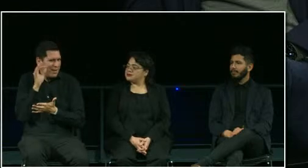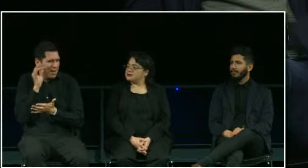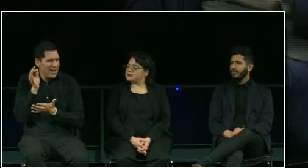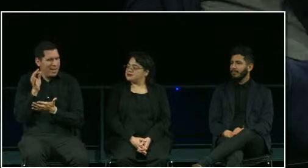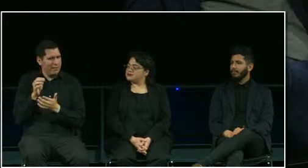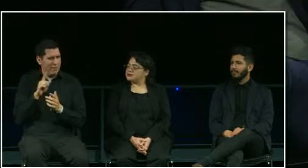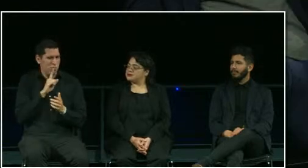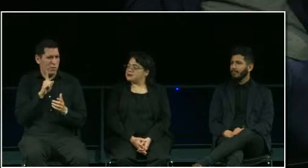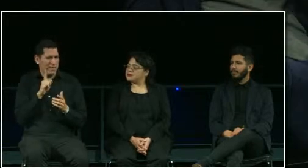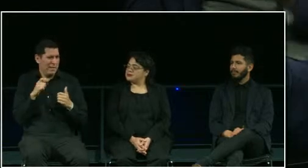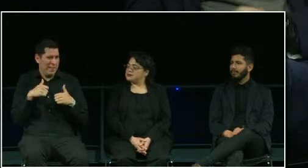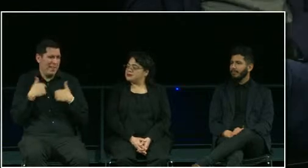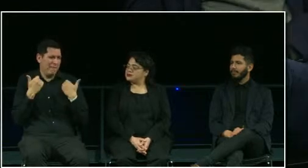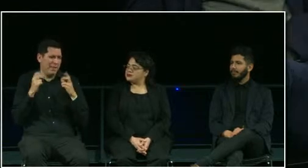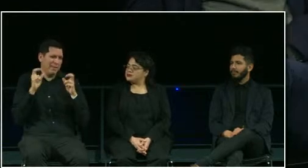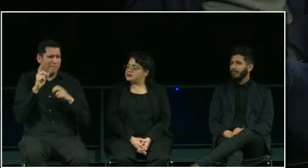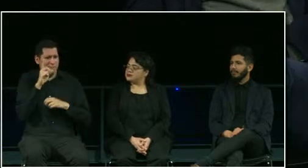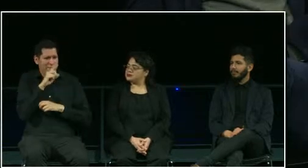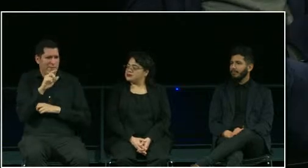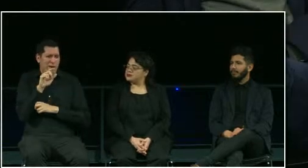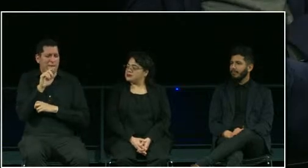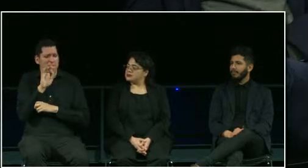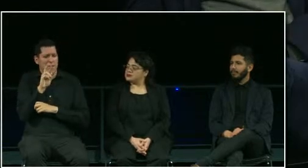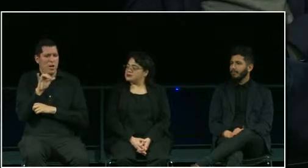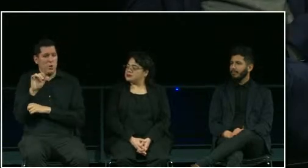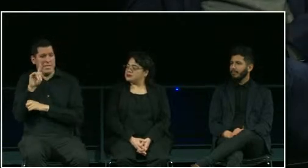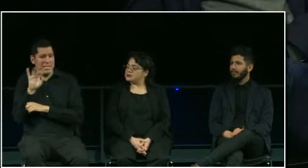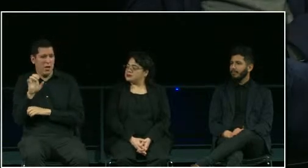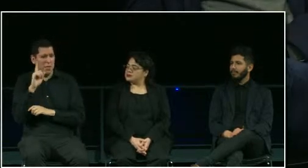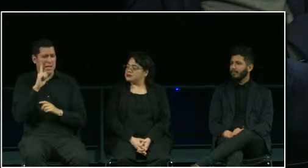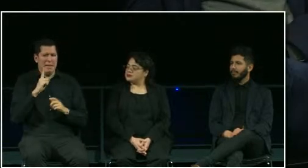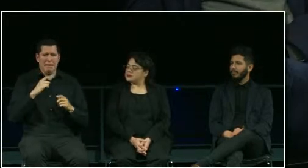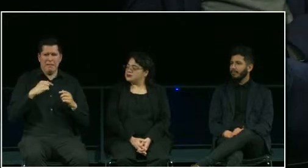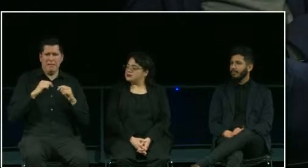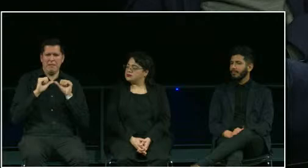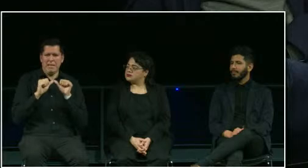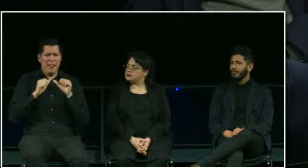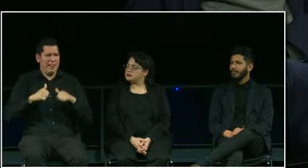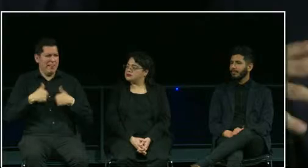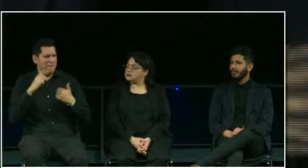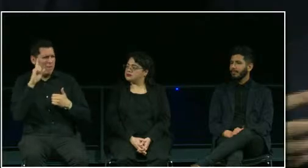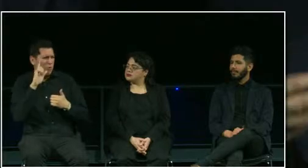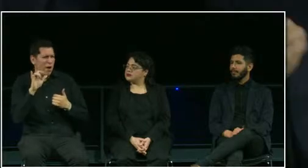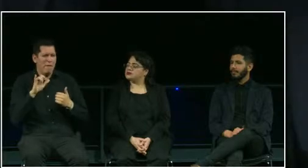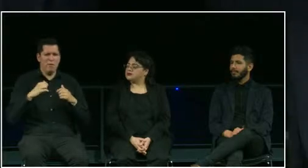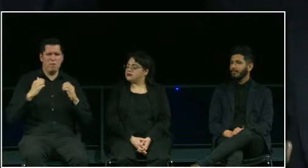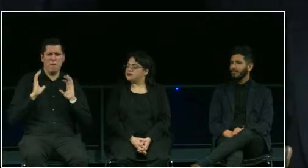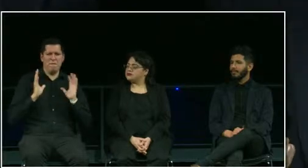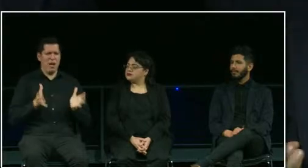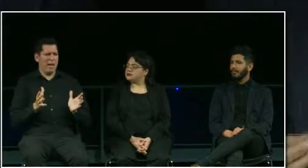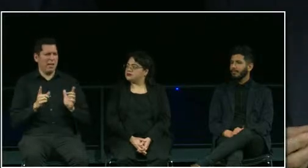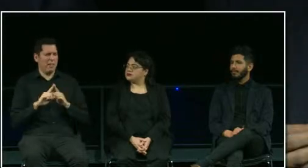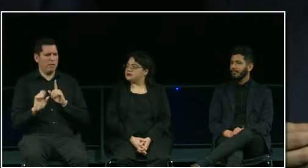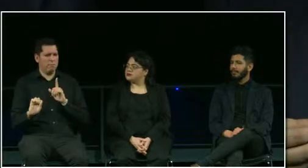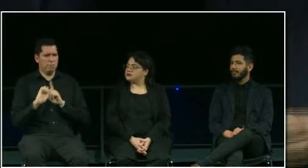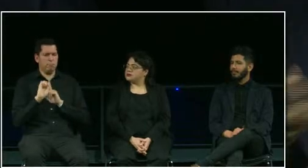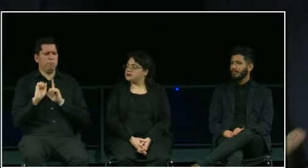is essentially living a fairy tale. He thinks he's immortal, he's invincible, And then he gets kind of woken up